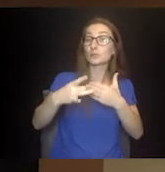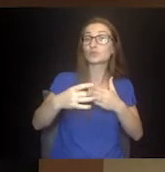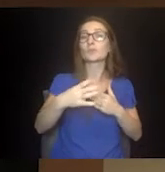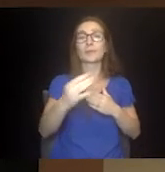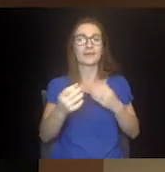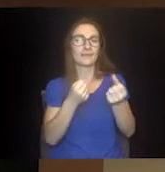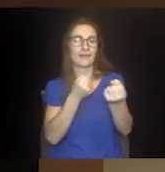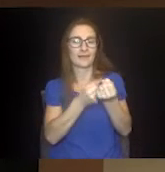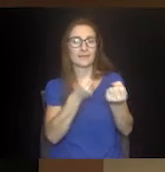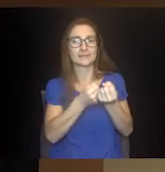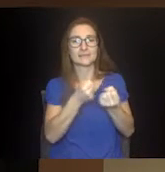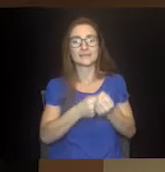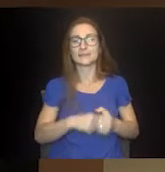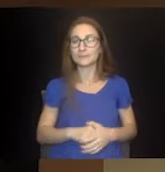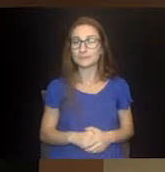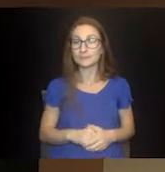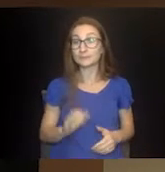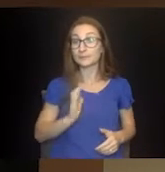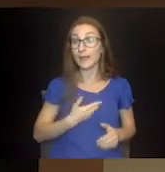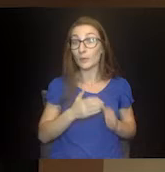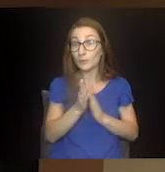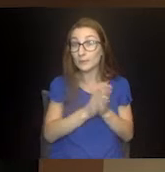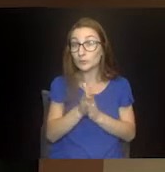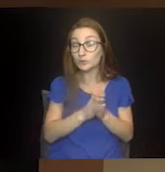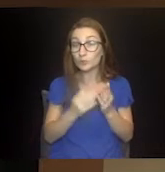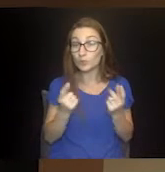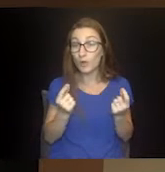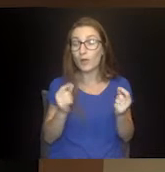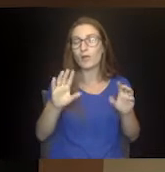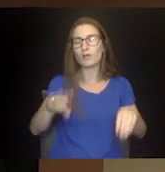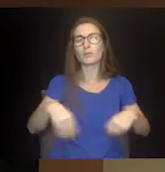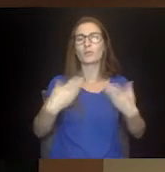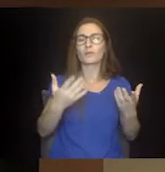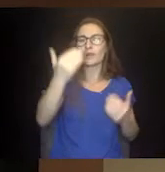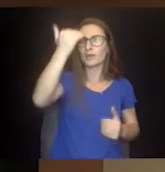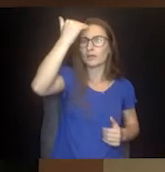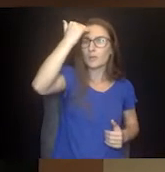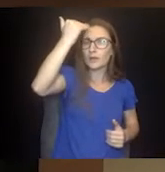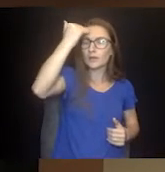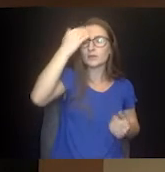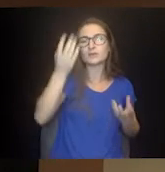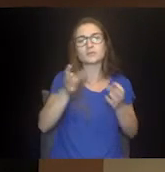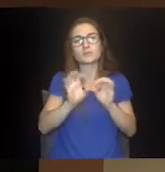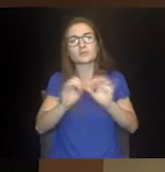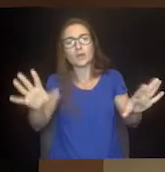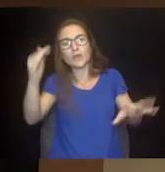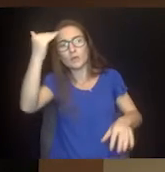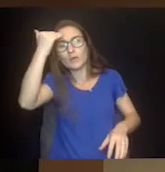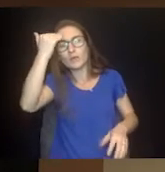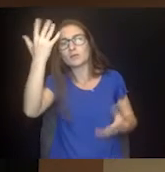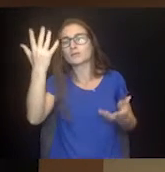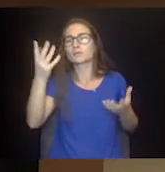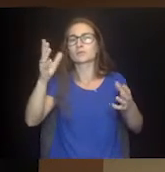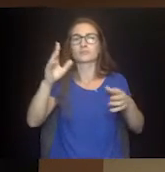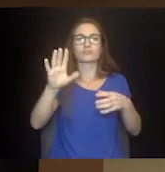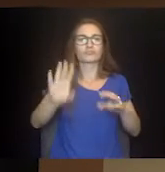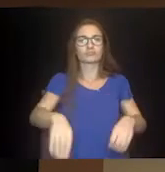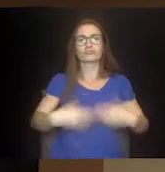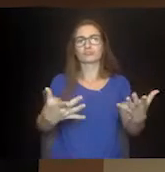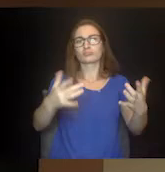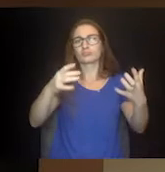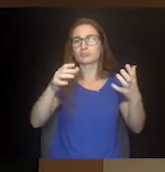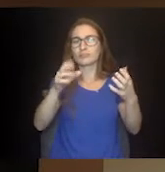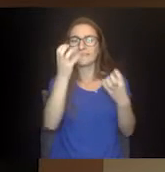provide leadership and advocacy. So our mission is trying to at least help spread awareness, try to discuss things that are going on in the